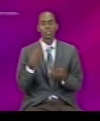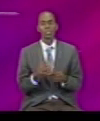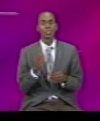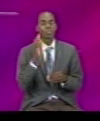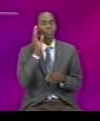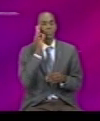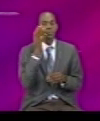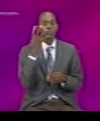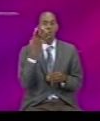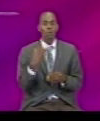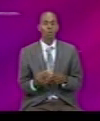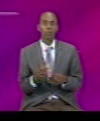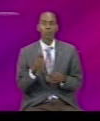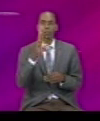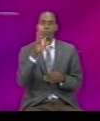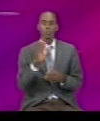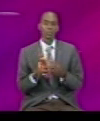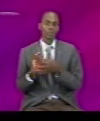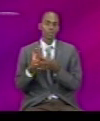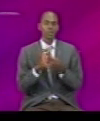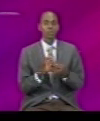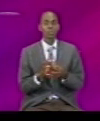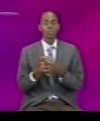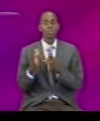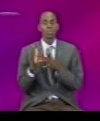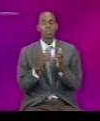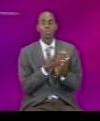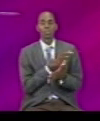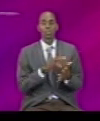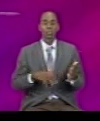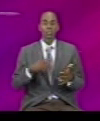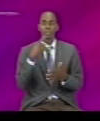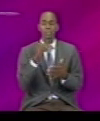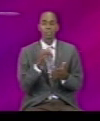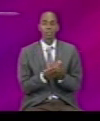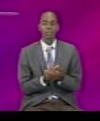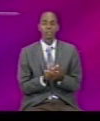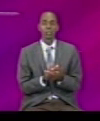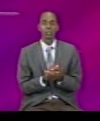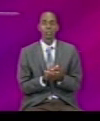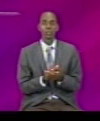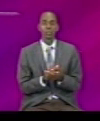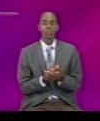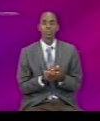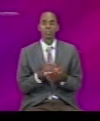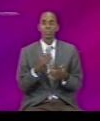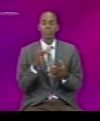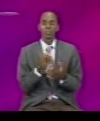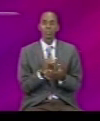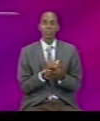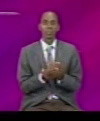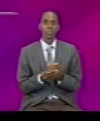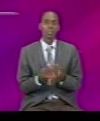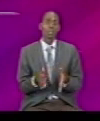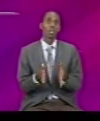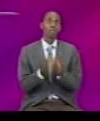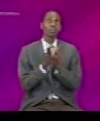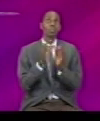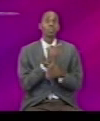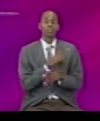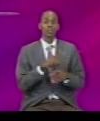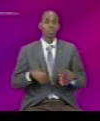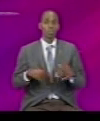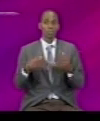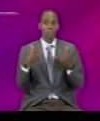and restoration? Jesus says, I will do it. Ask from the Lord right now.